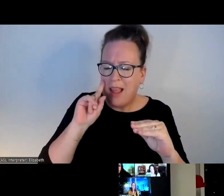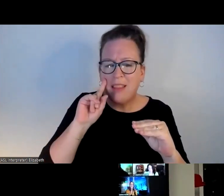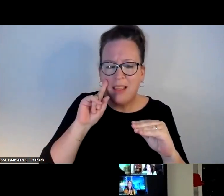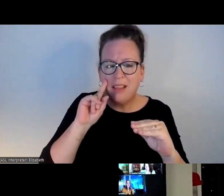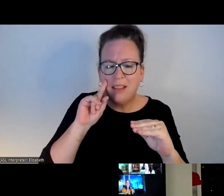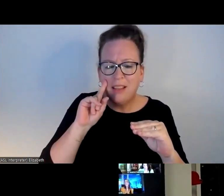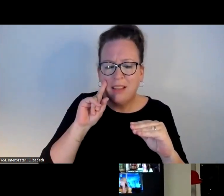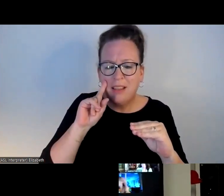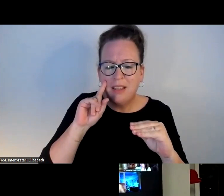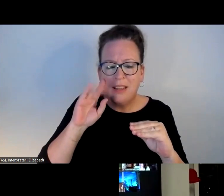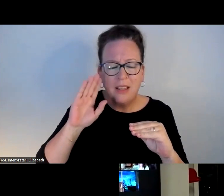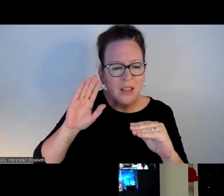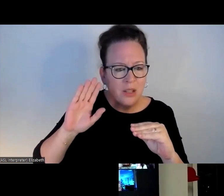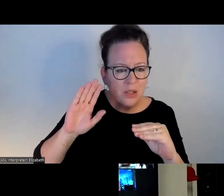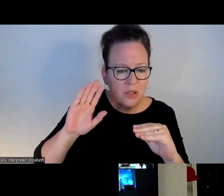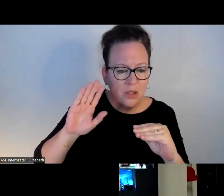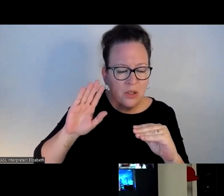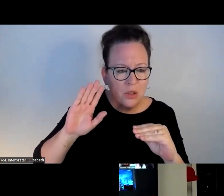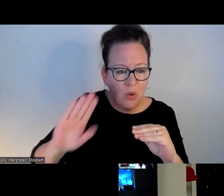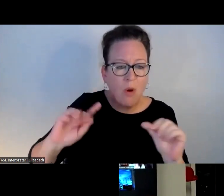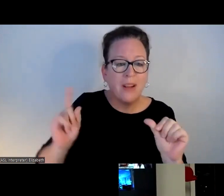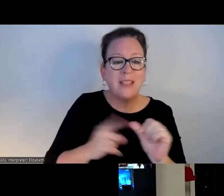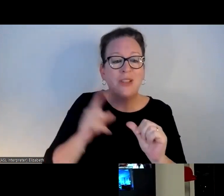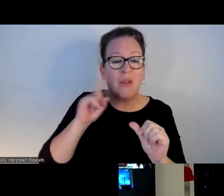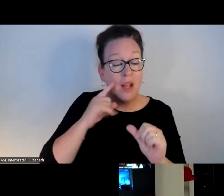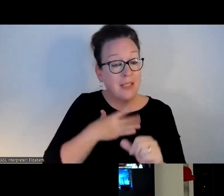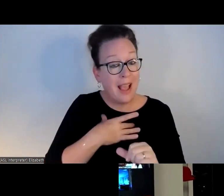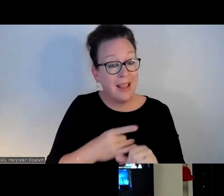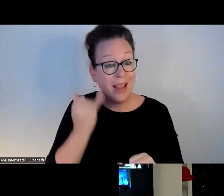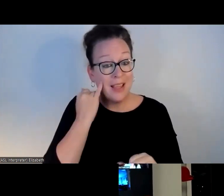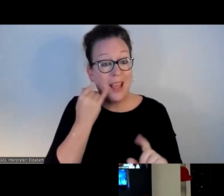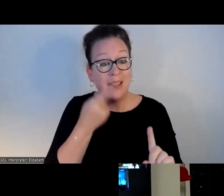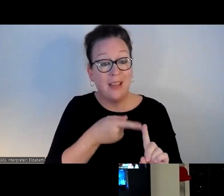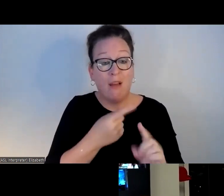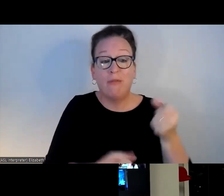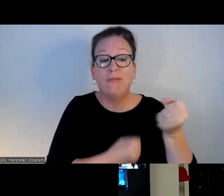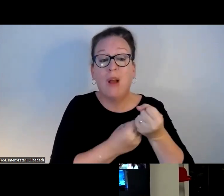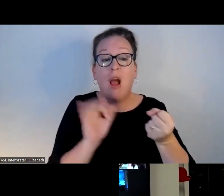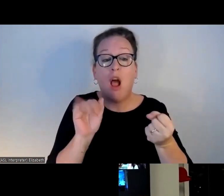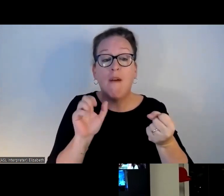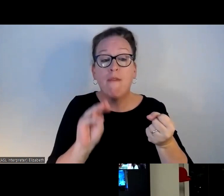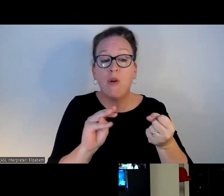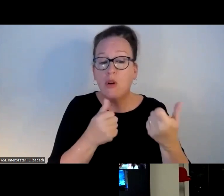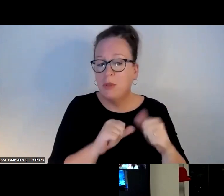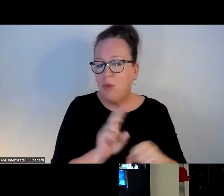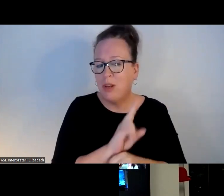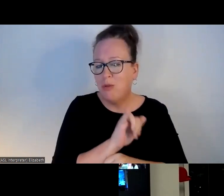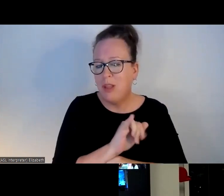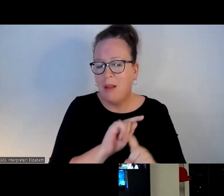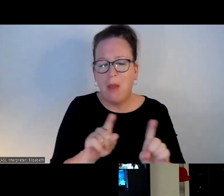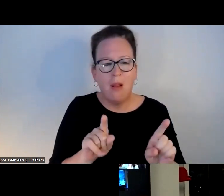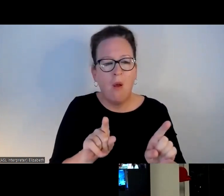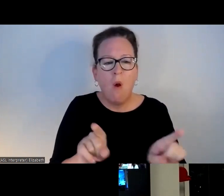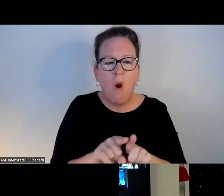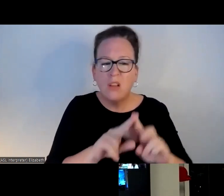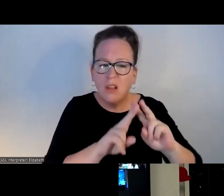initial thoughts are that I like the idea of affirming and trying to use it to run it through its paces and understand, like, what are the weaknesses, what are